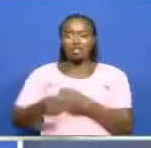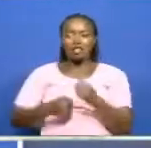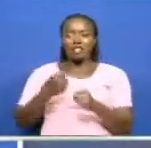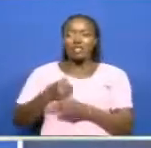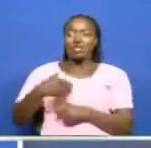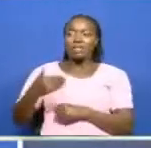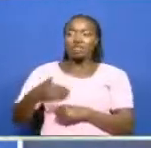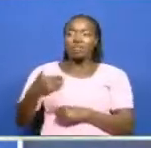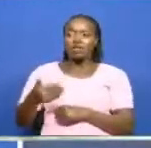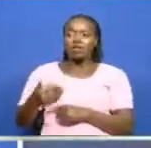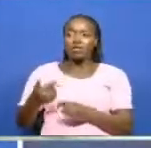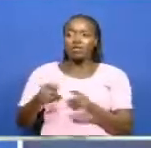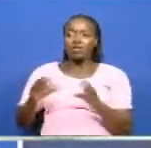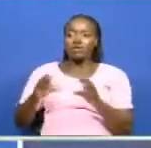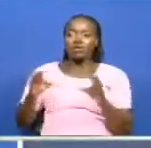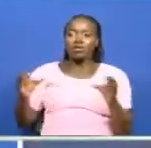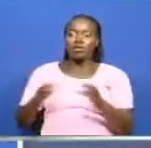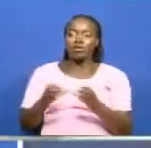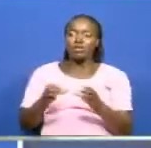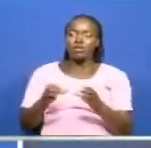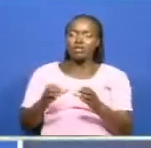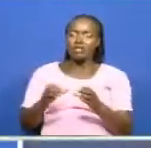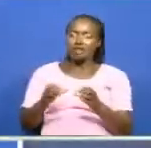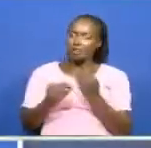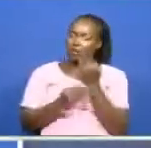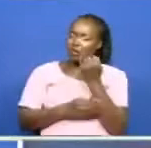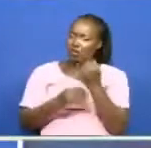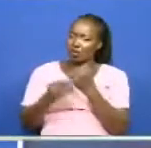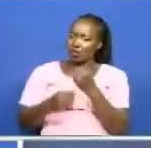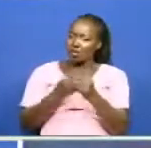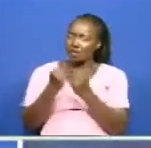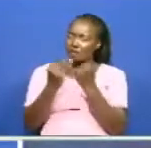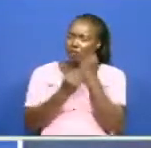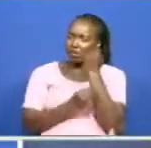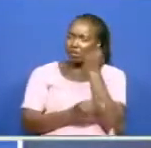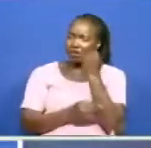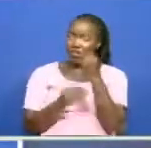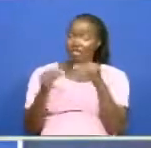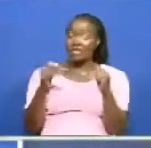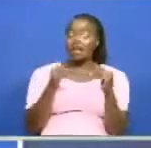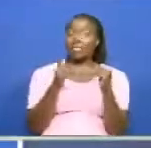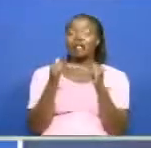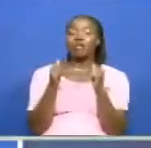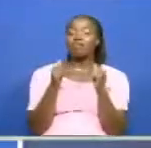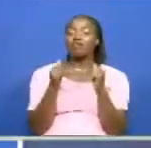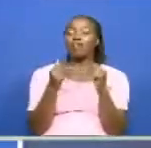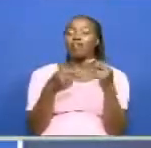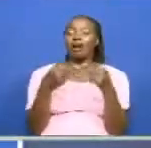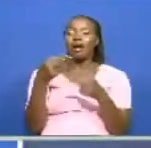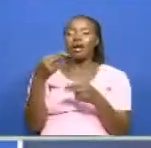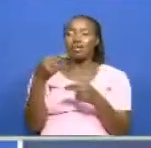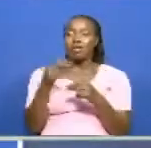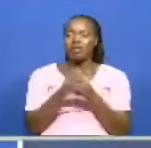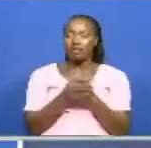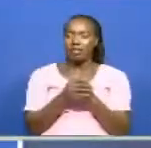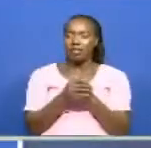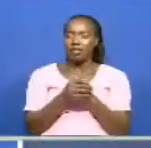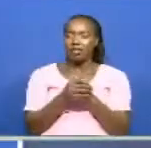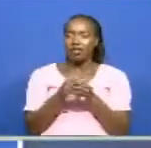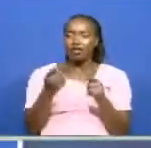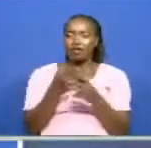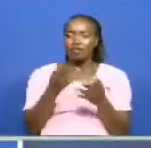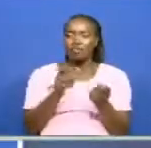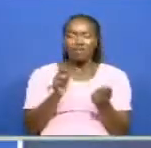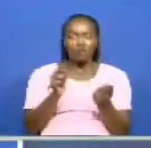this, the community has remained poor for years, with the poverty levels above Kenya's national average. But this narrative is